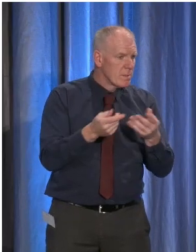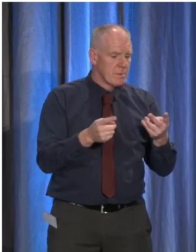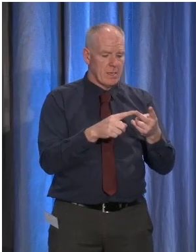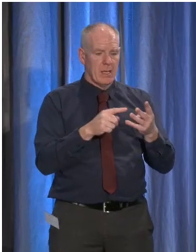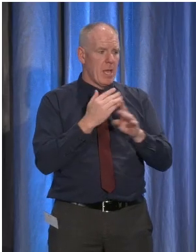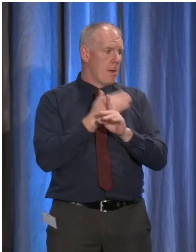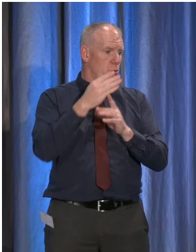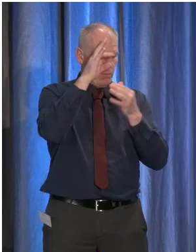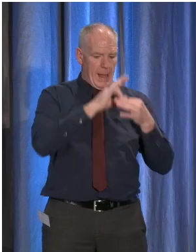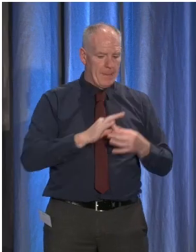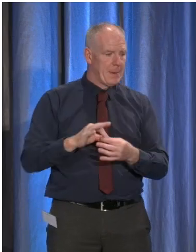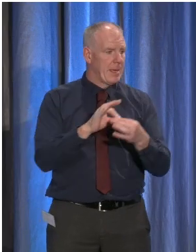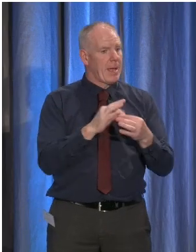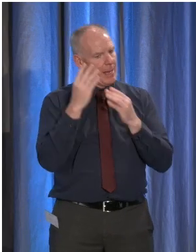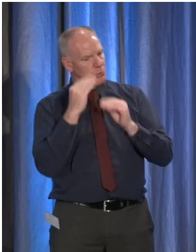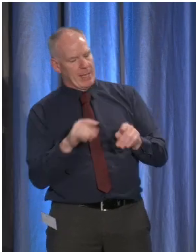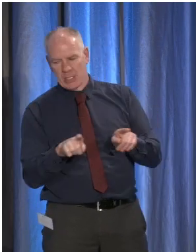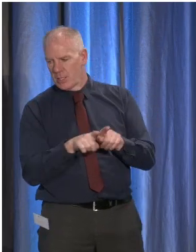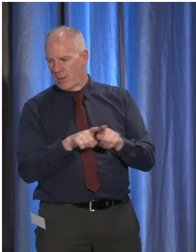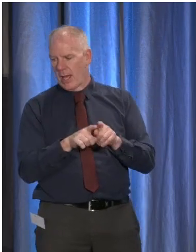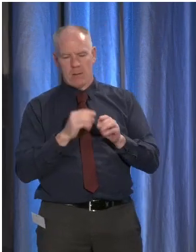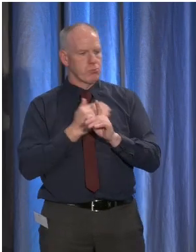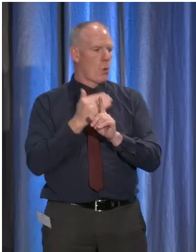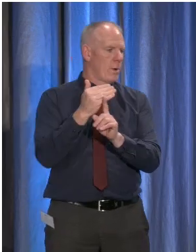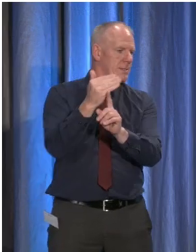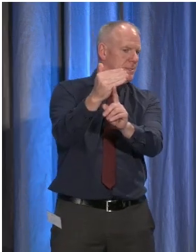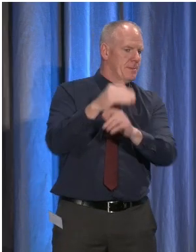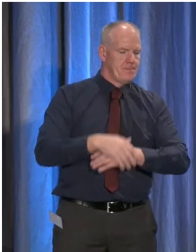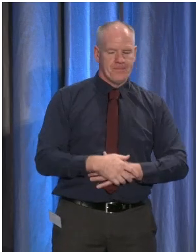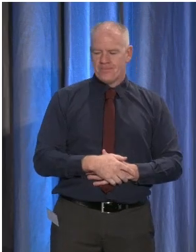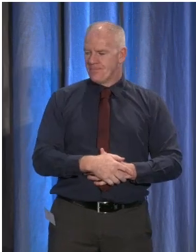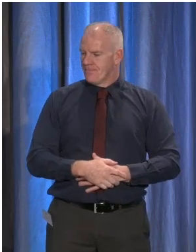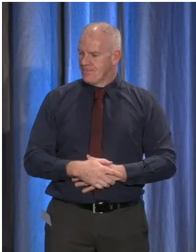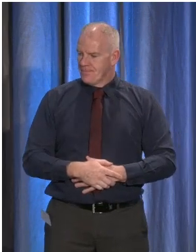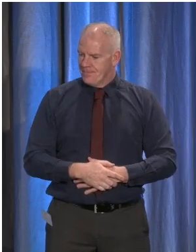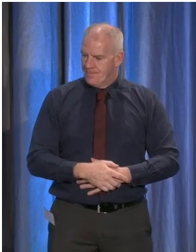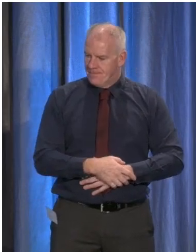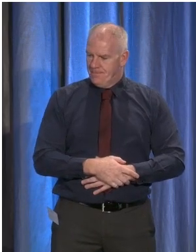improved well-being, and educational progress.